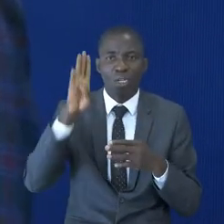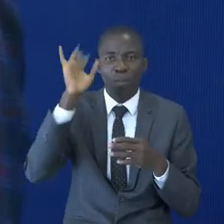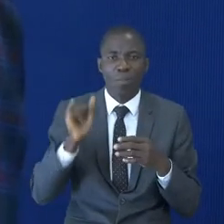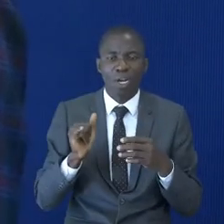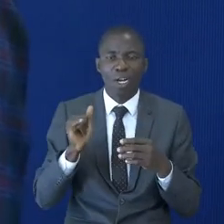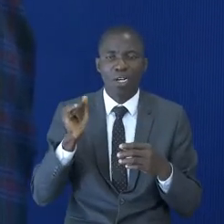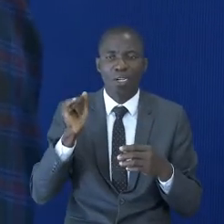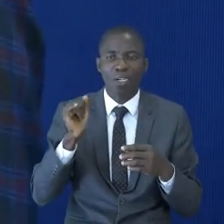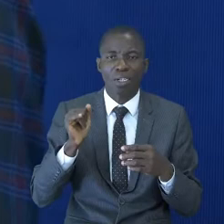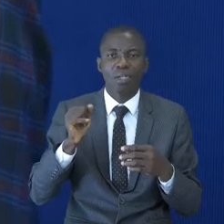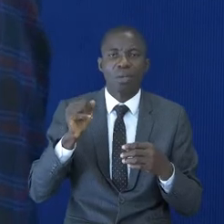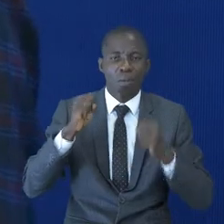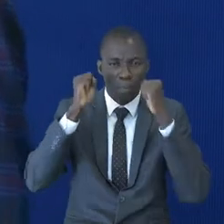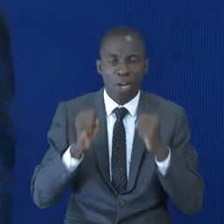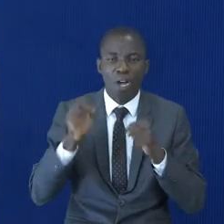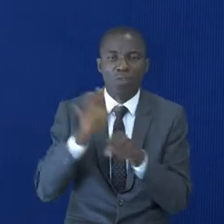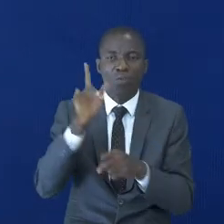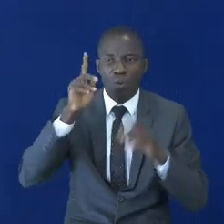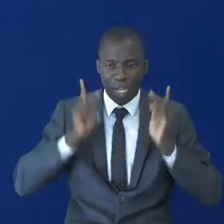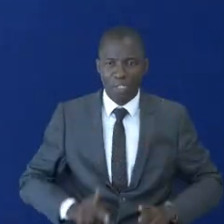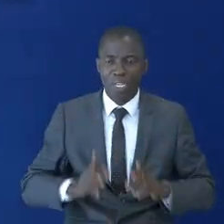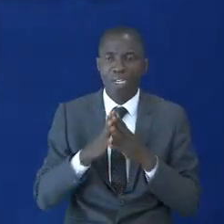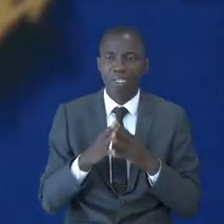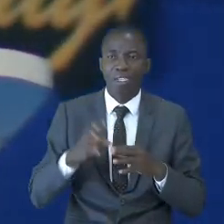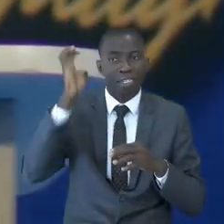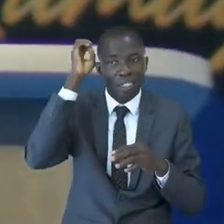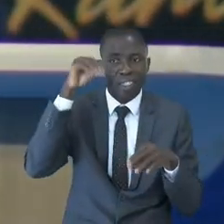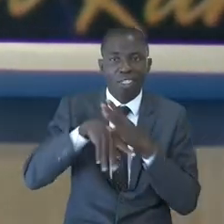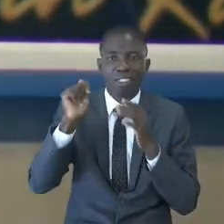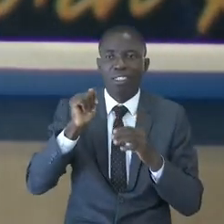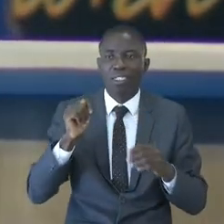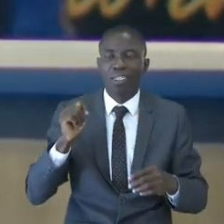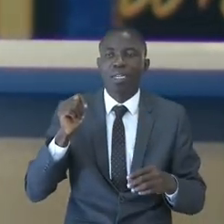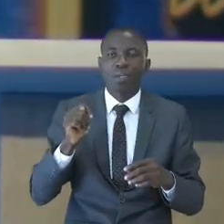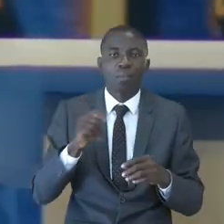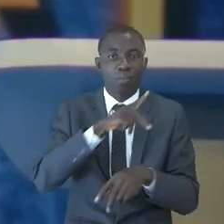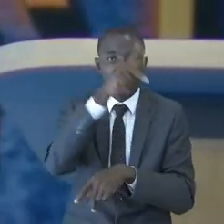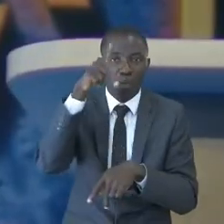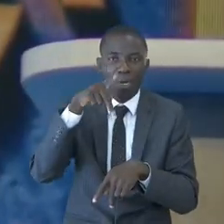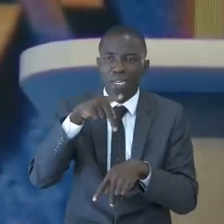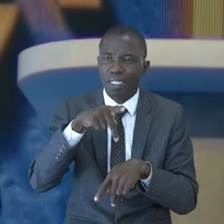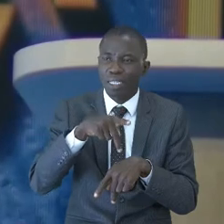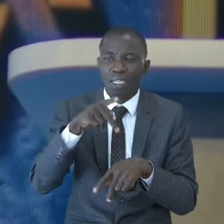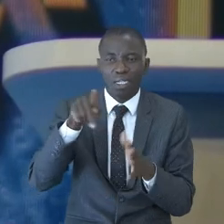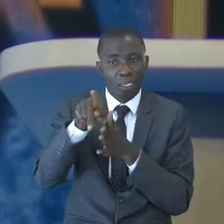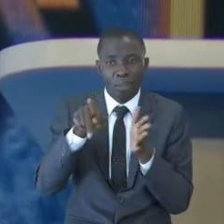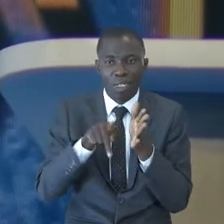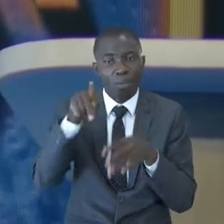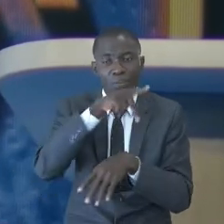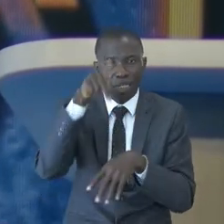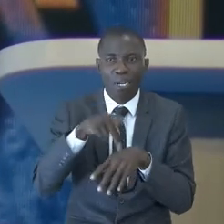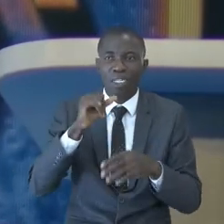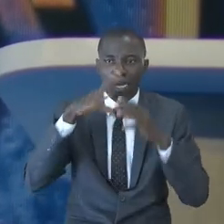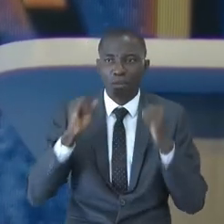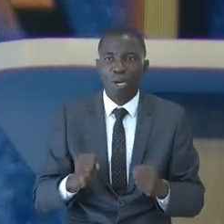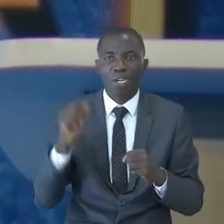that powerful personality. The principalities and powers, they held you down. They